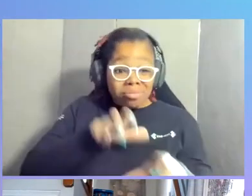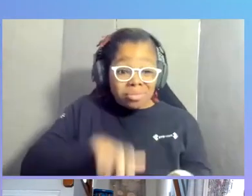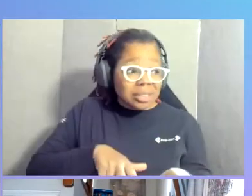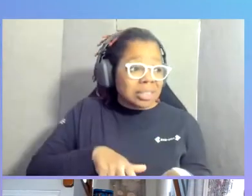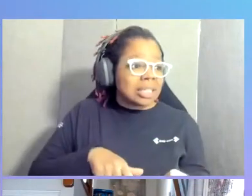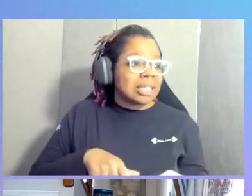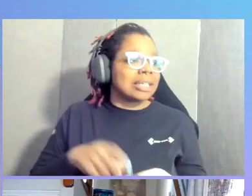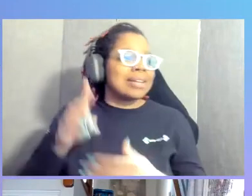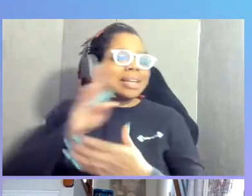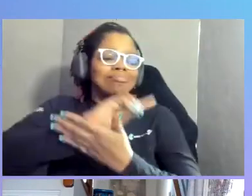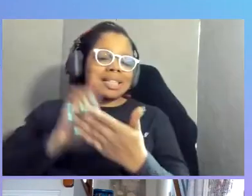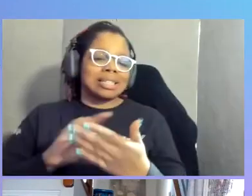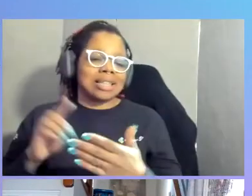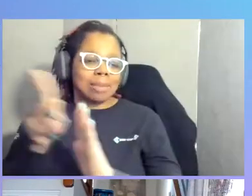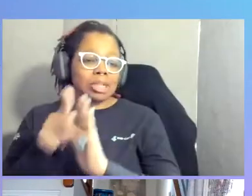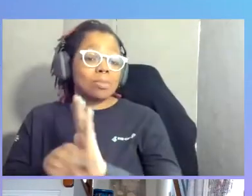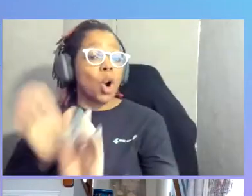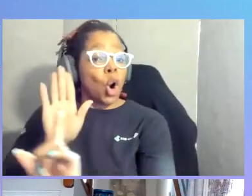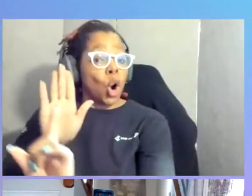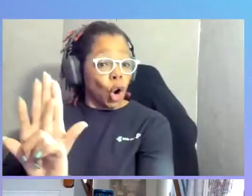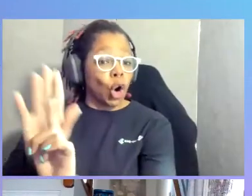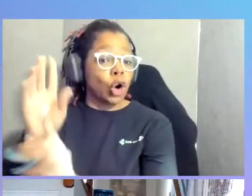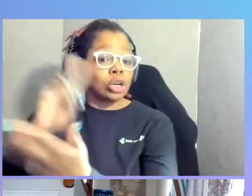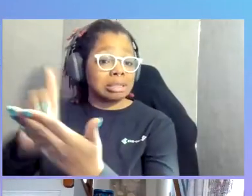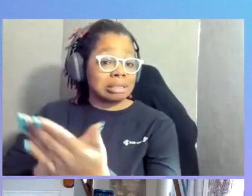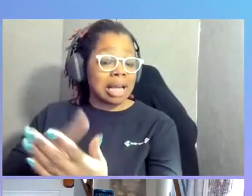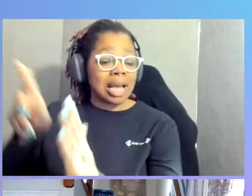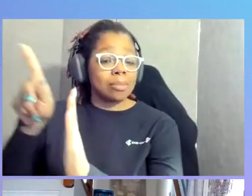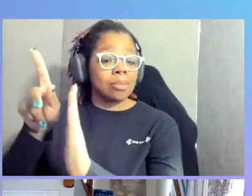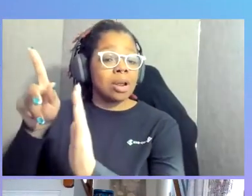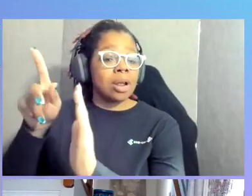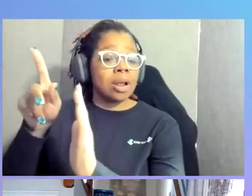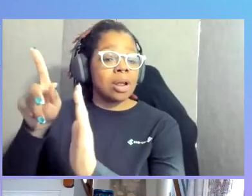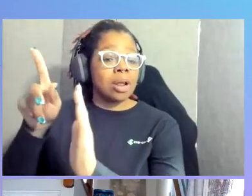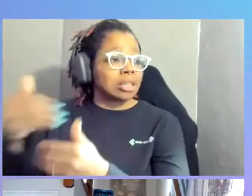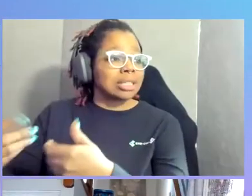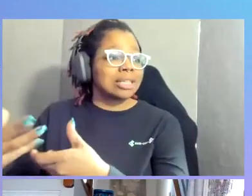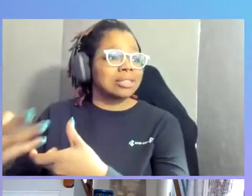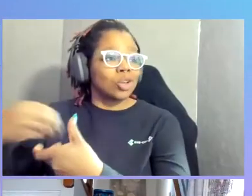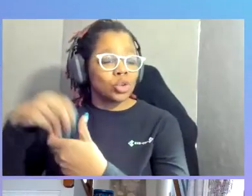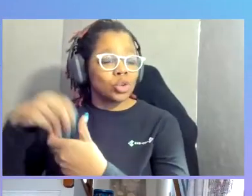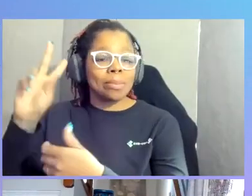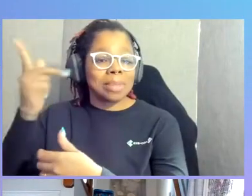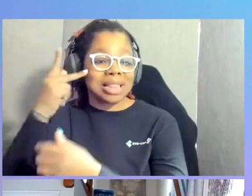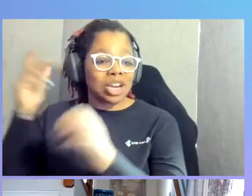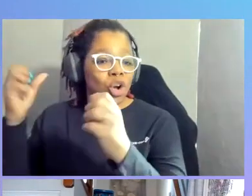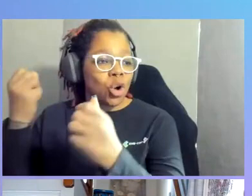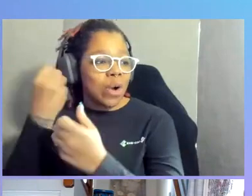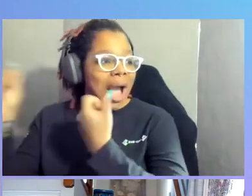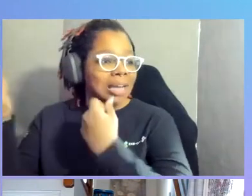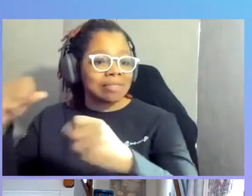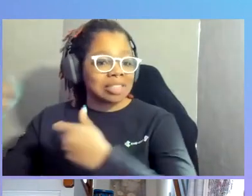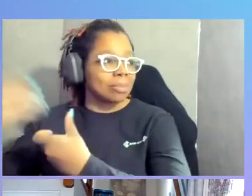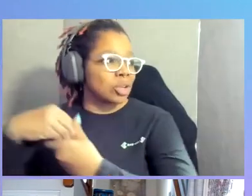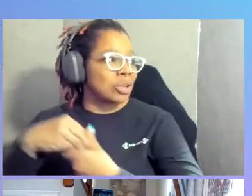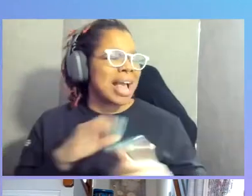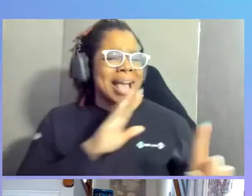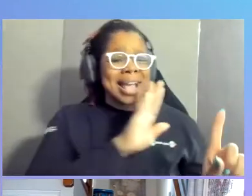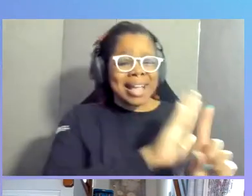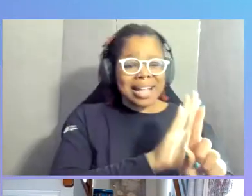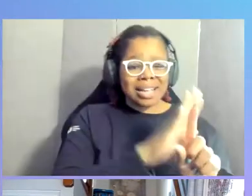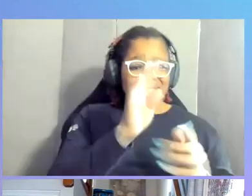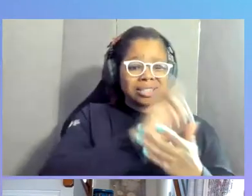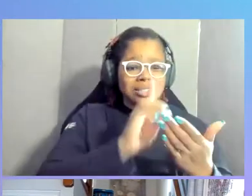more about design principles. Her design process highlighted political activism and inclusion. His design process really